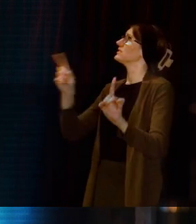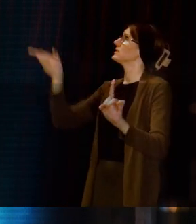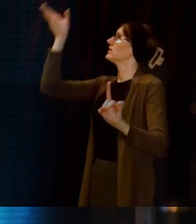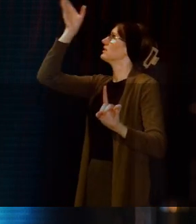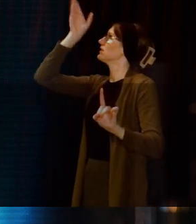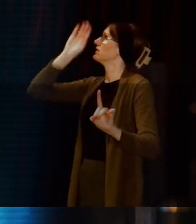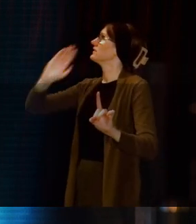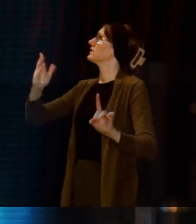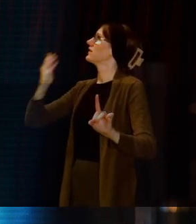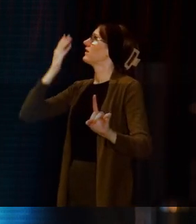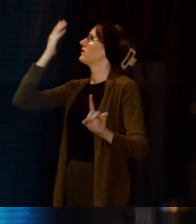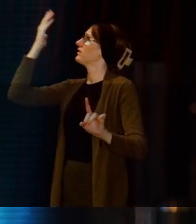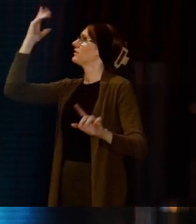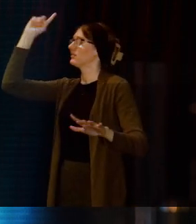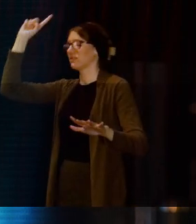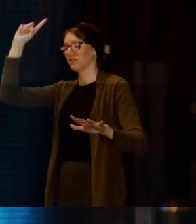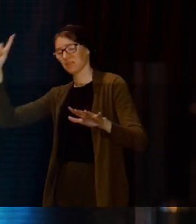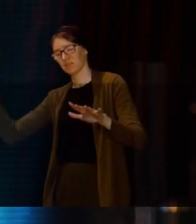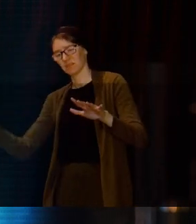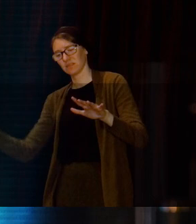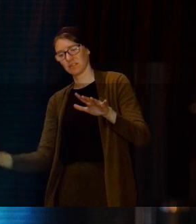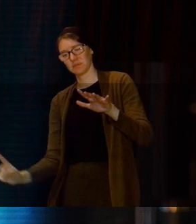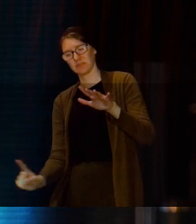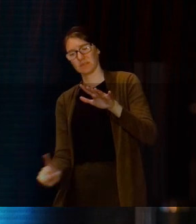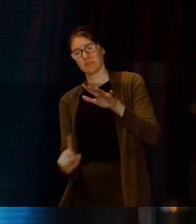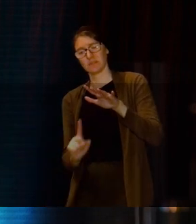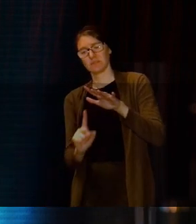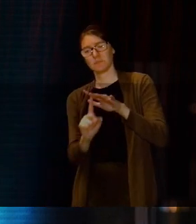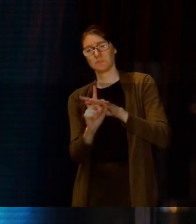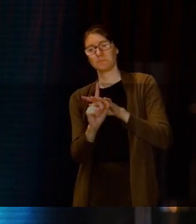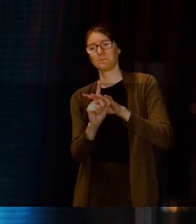until the Son of God